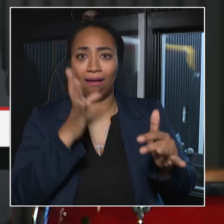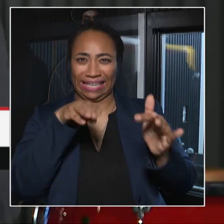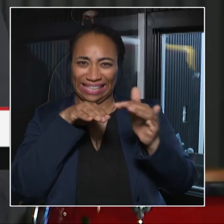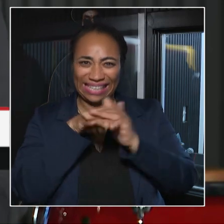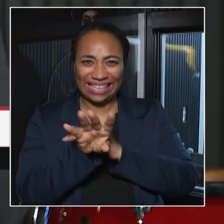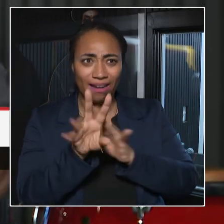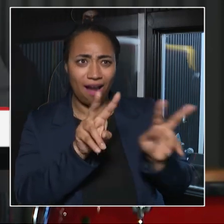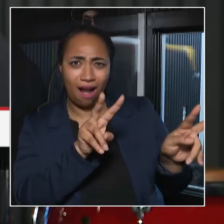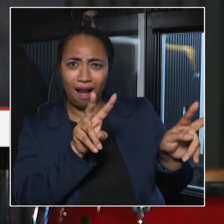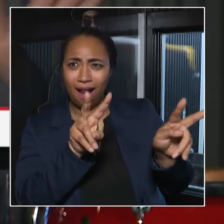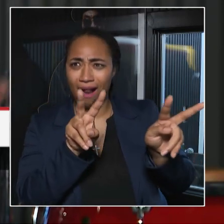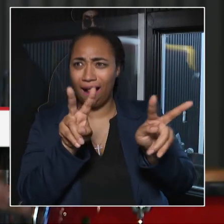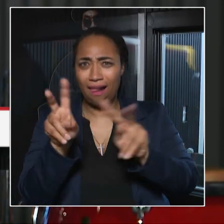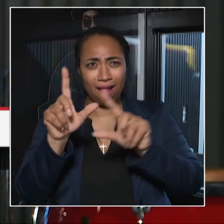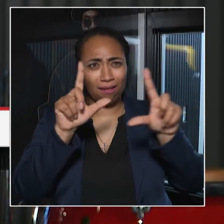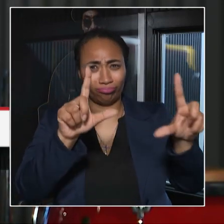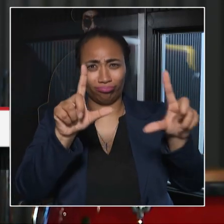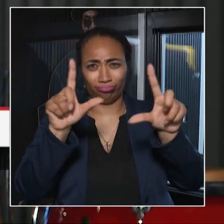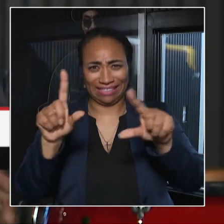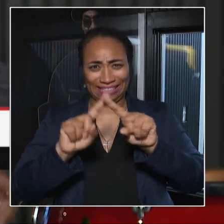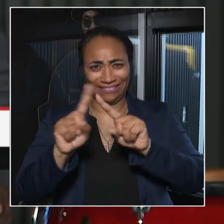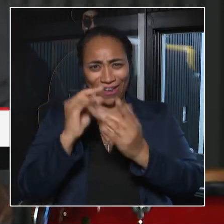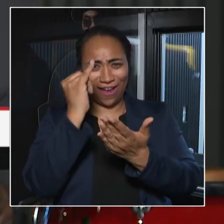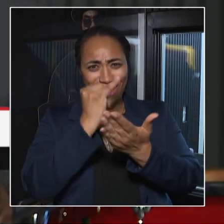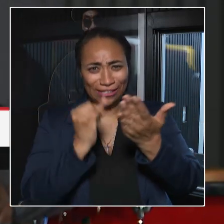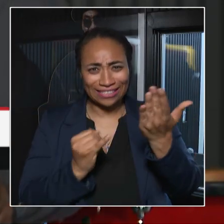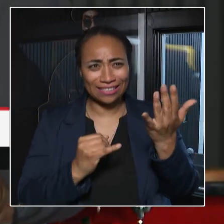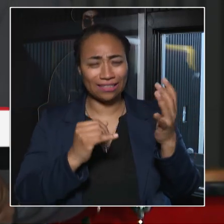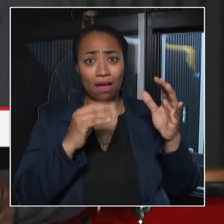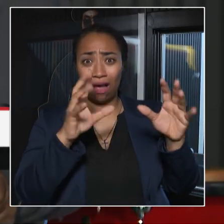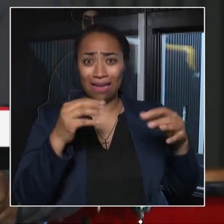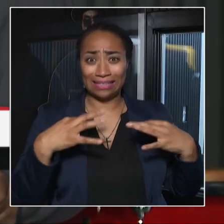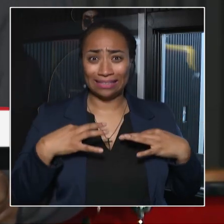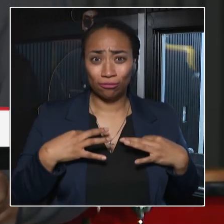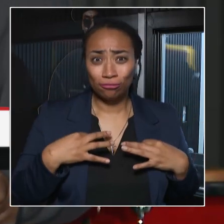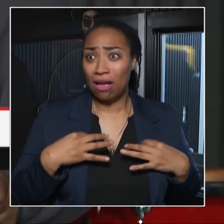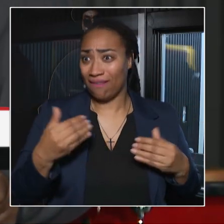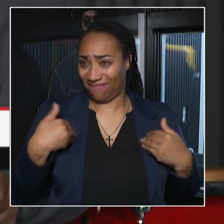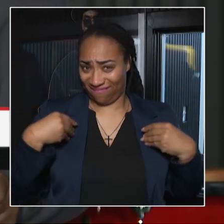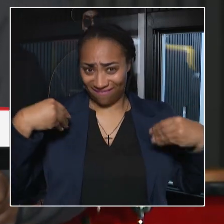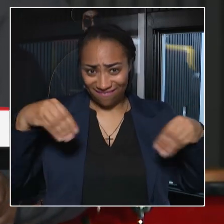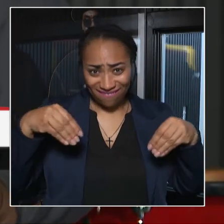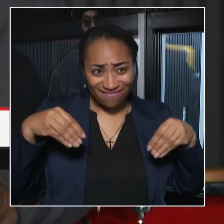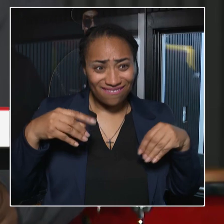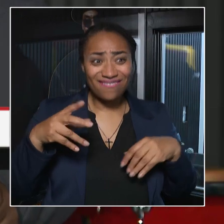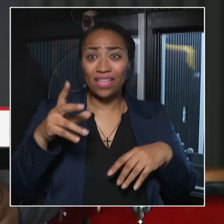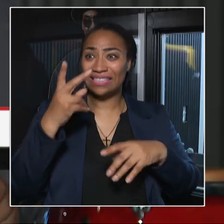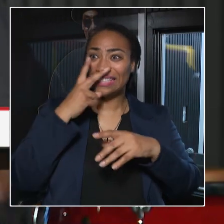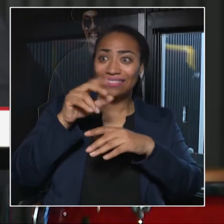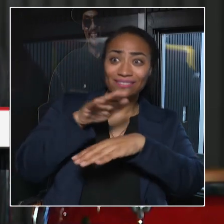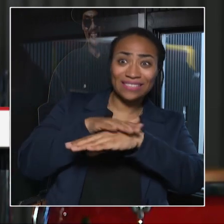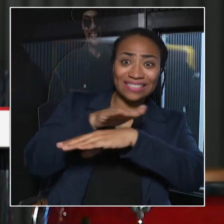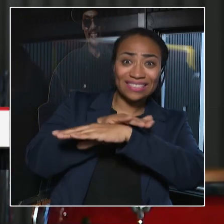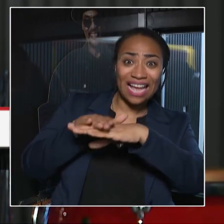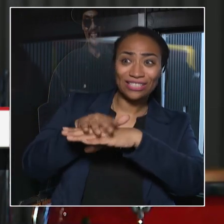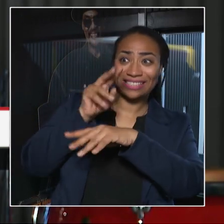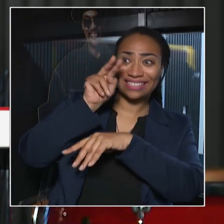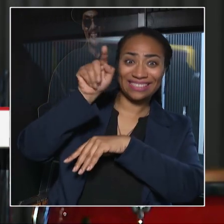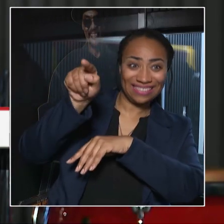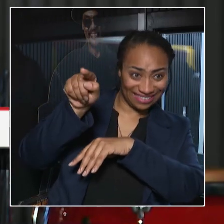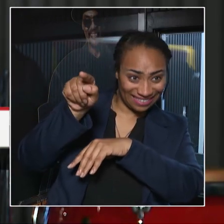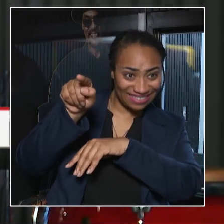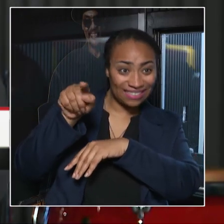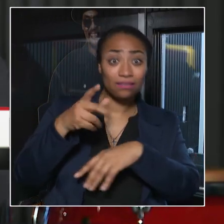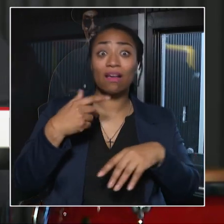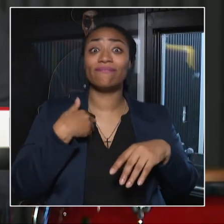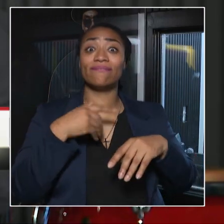on a T-shirt, like all this technology in here. This stage right here, right? Y'all heard of Front Porch, right? Yeah. Right? Guess it, right? But guess what?